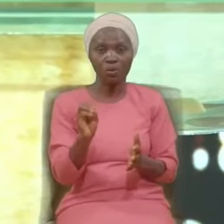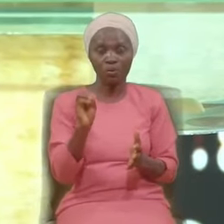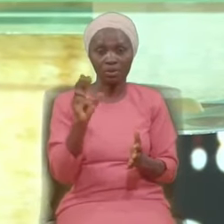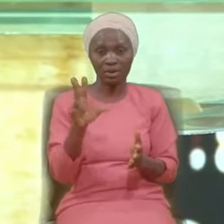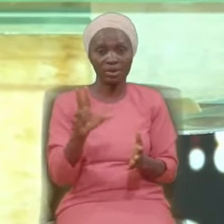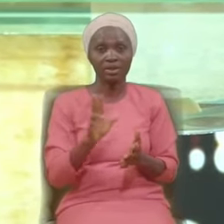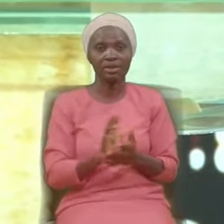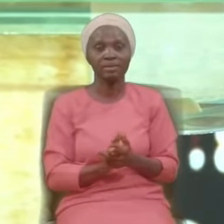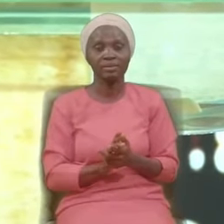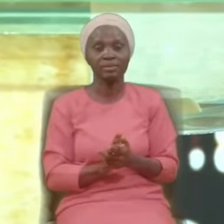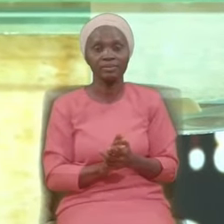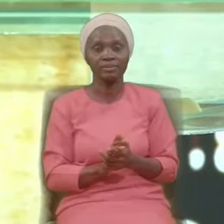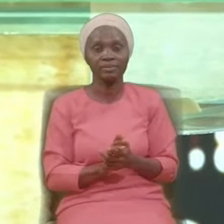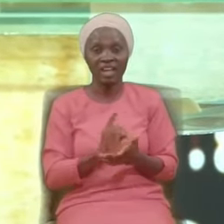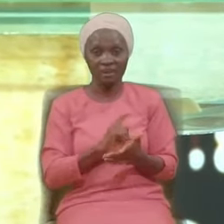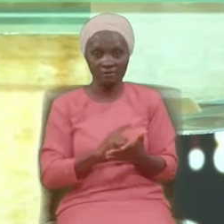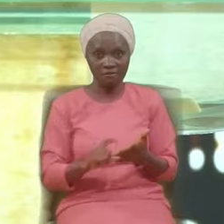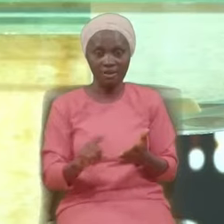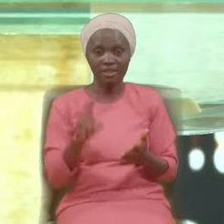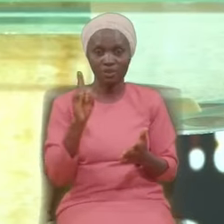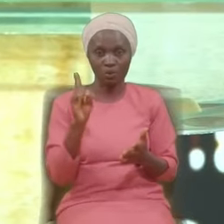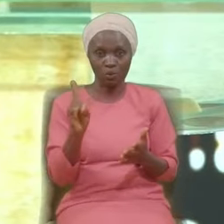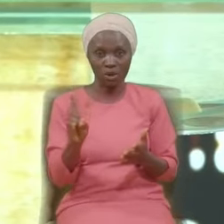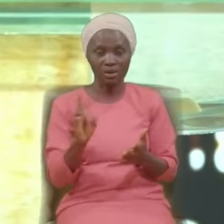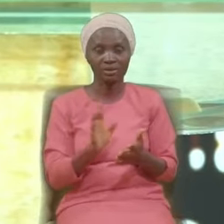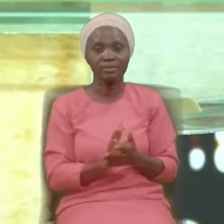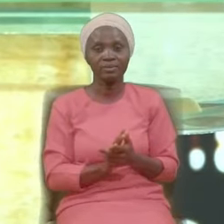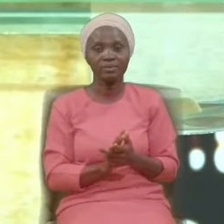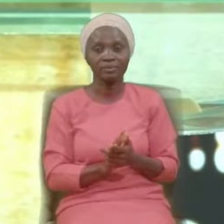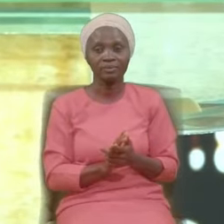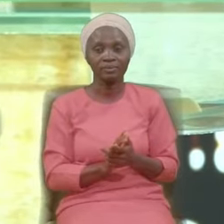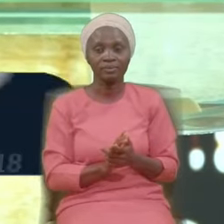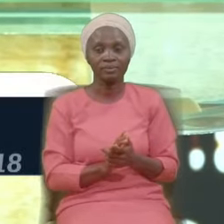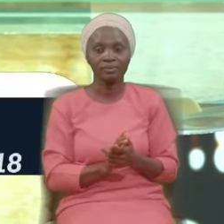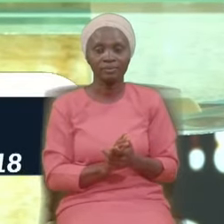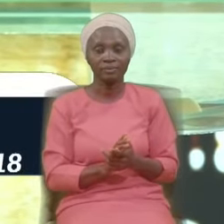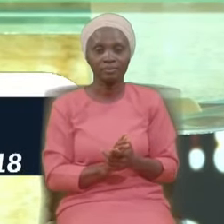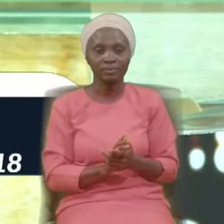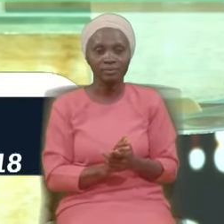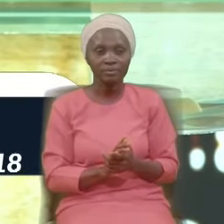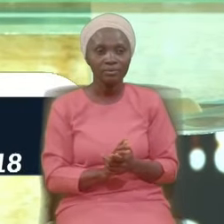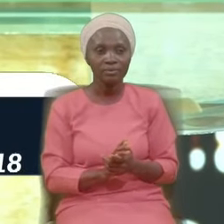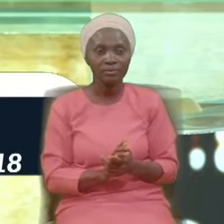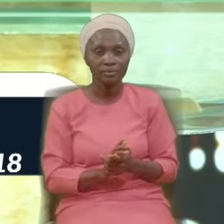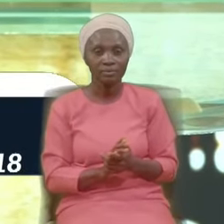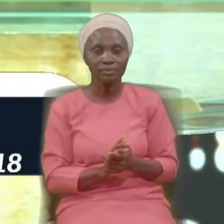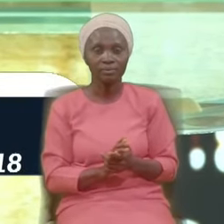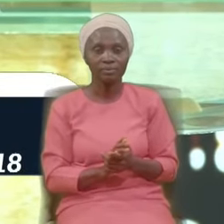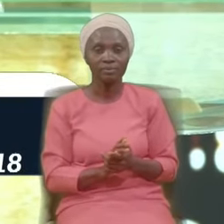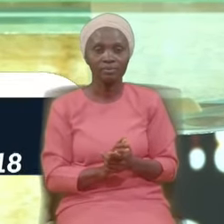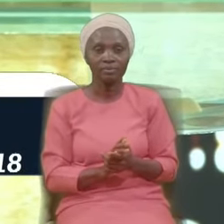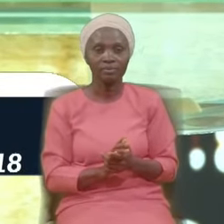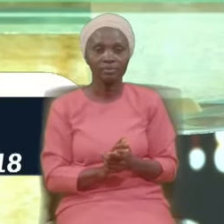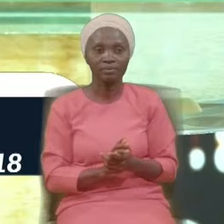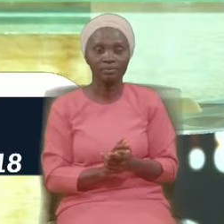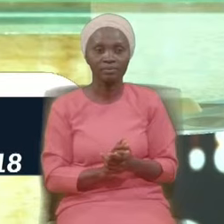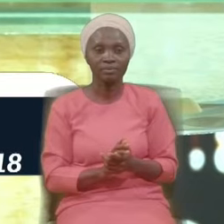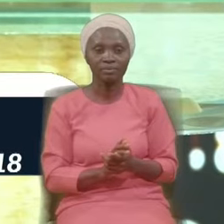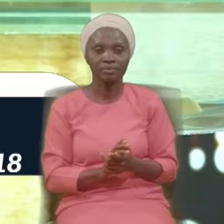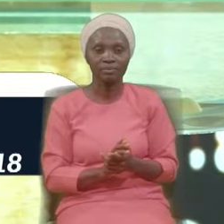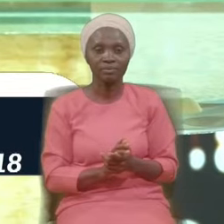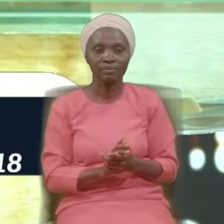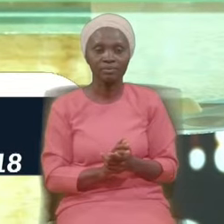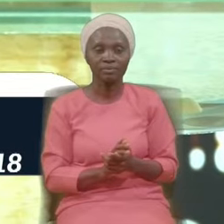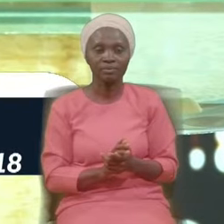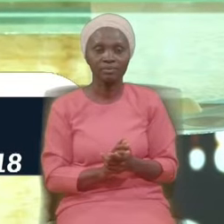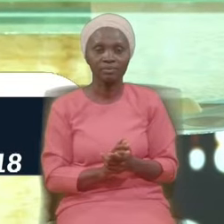Psalm 103, and we're reading from verse 1, here it tells us, Psalm 103, reading from